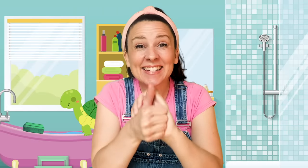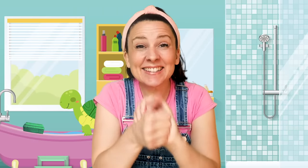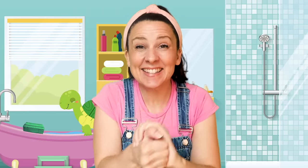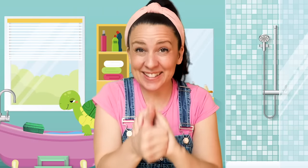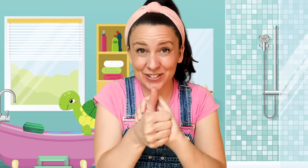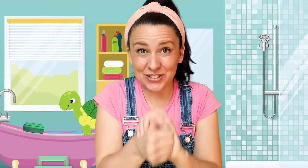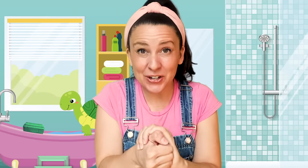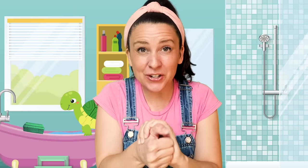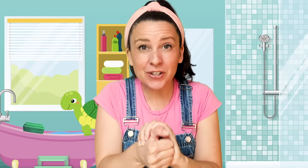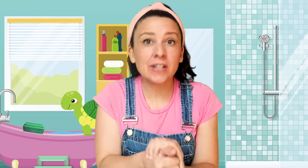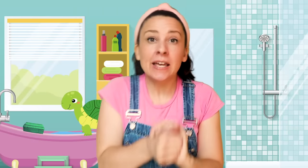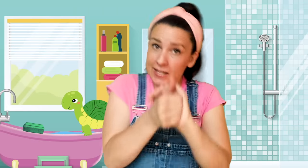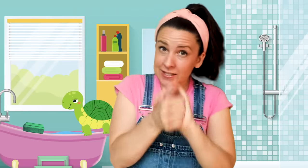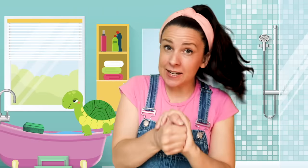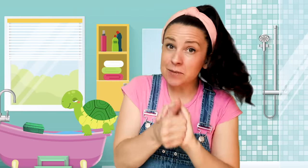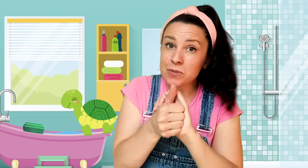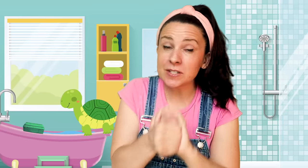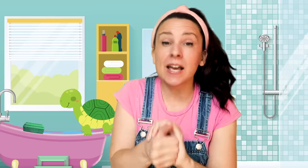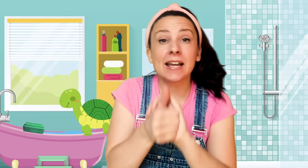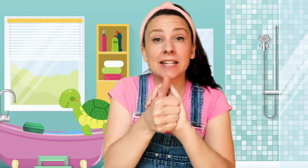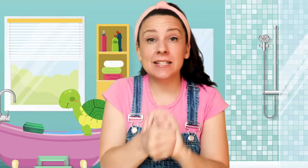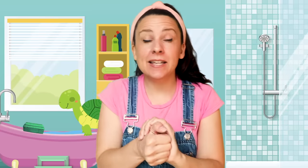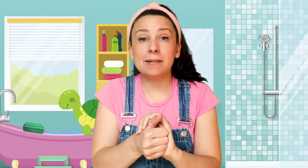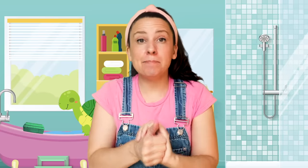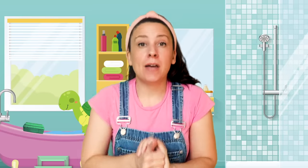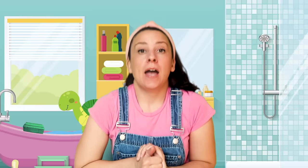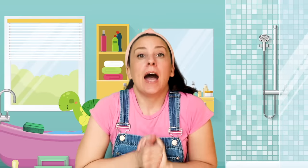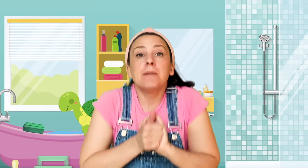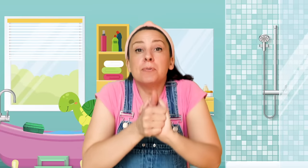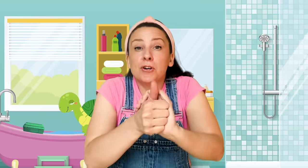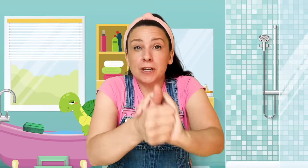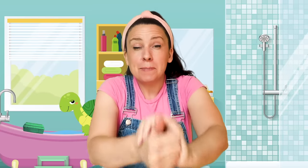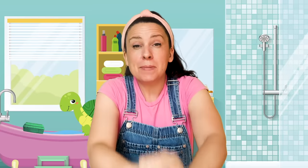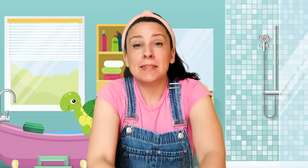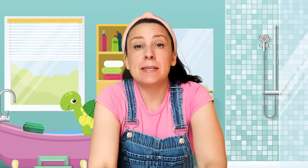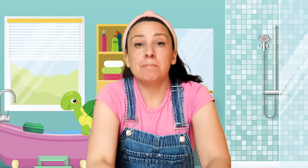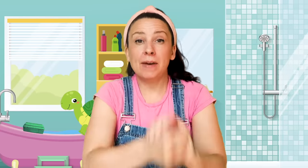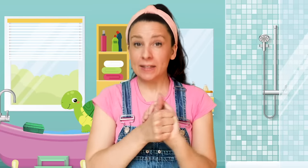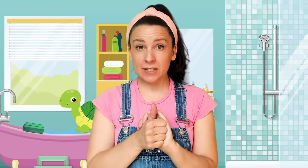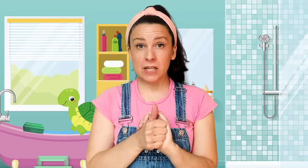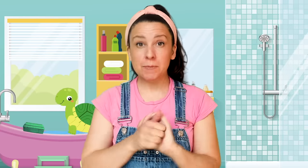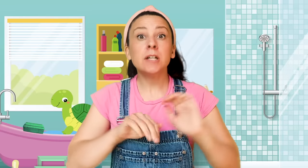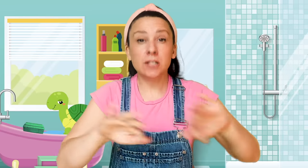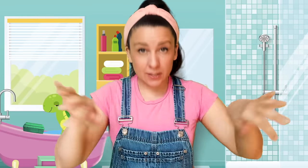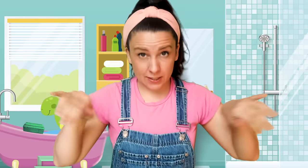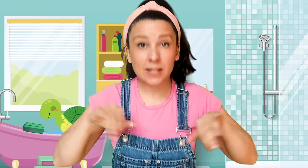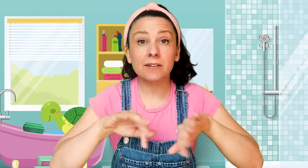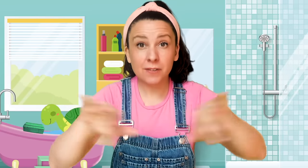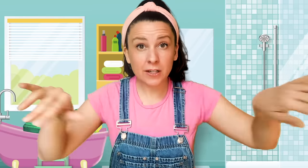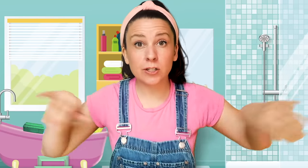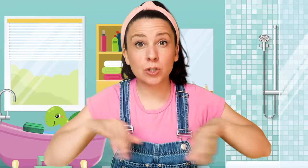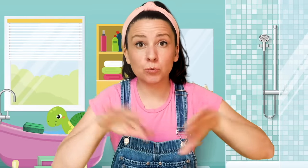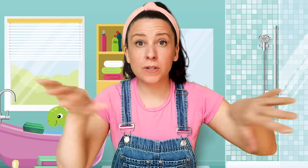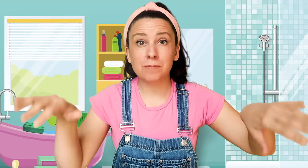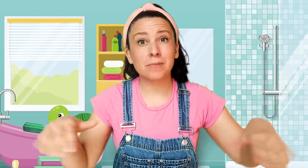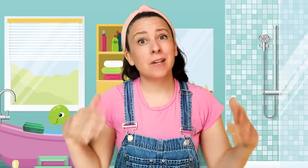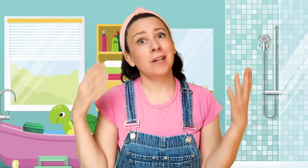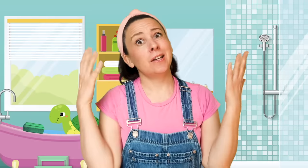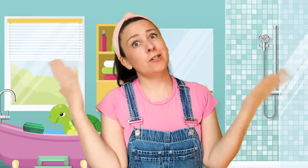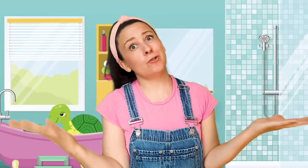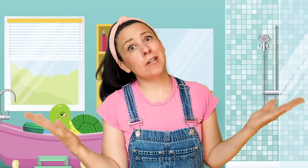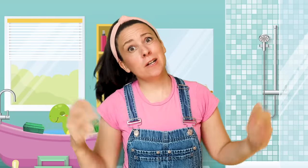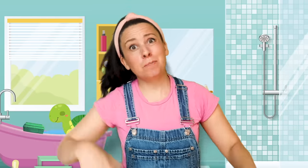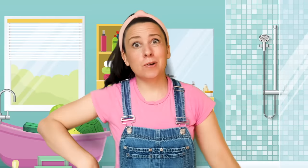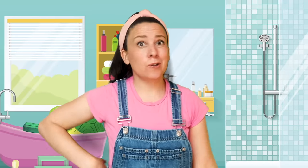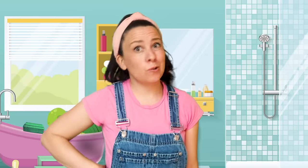I had a little turtle. His name was Tiny Tim. I put him in the bathtub to see if he could swim.